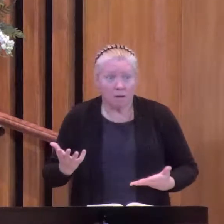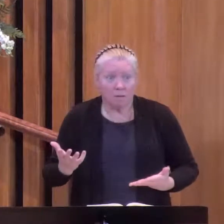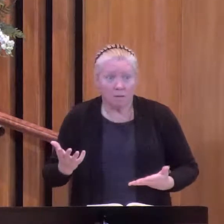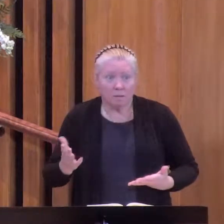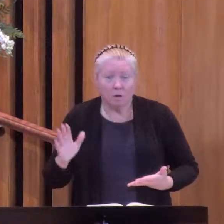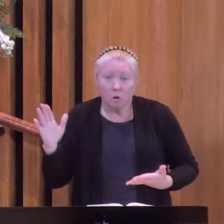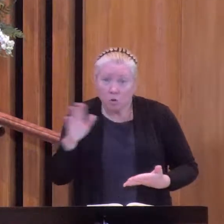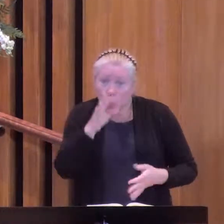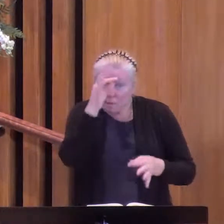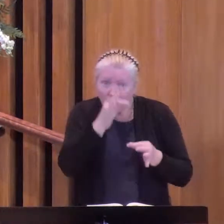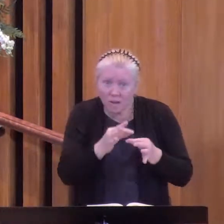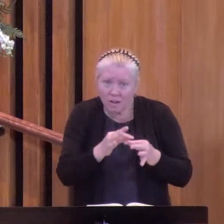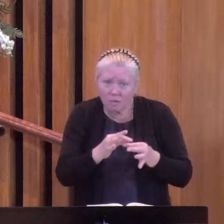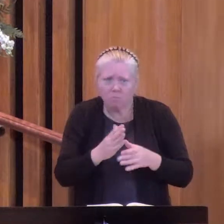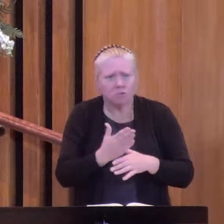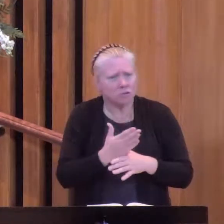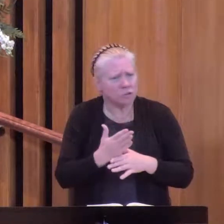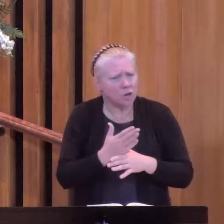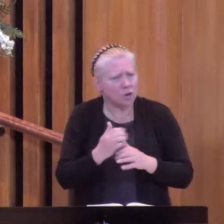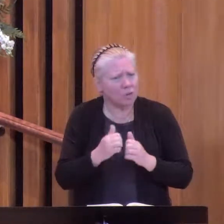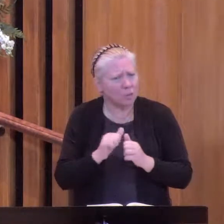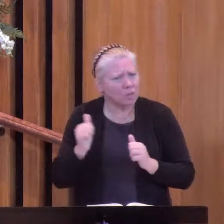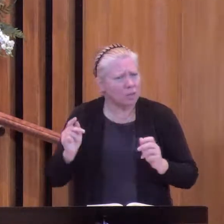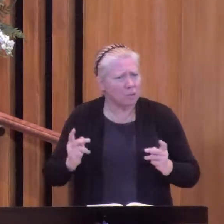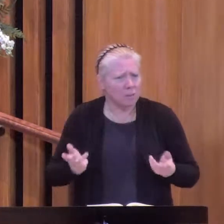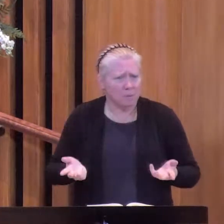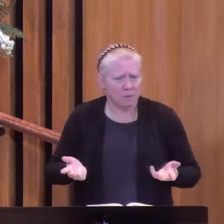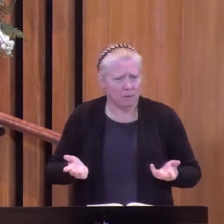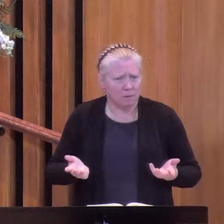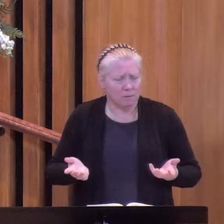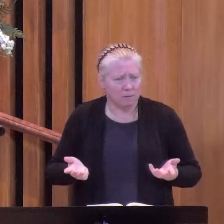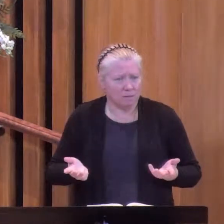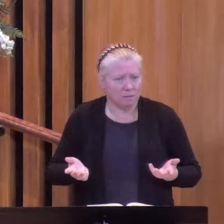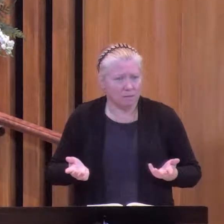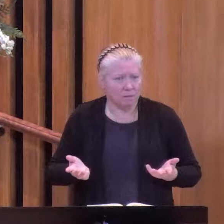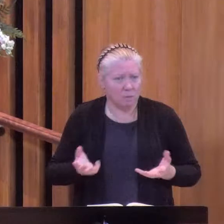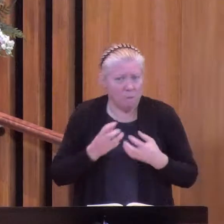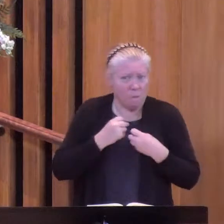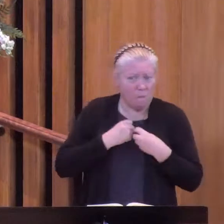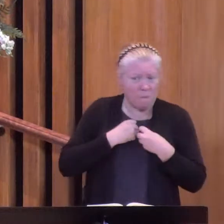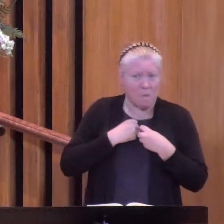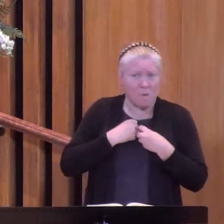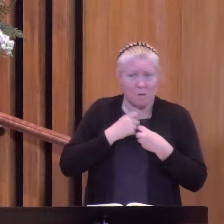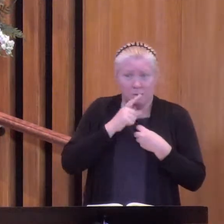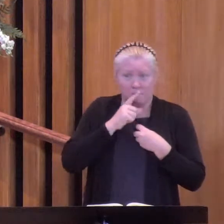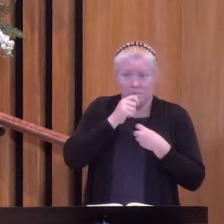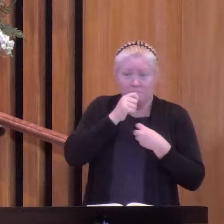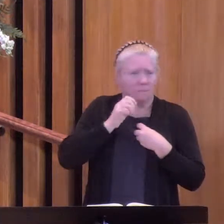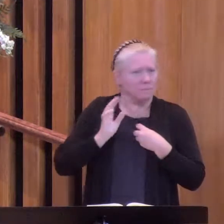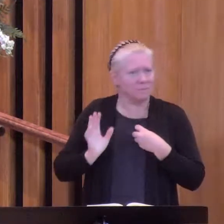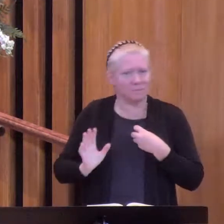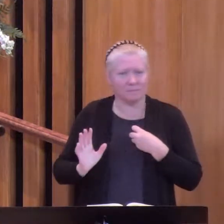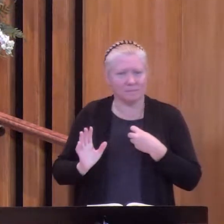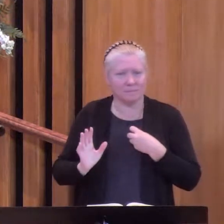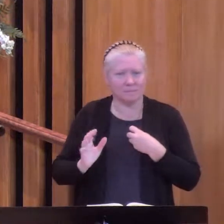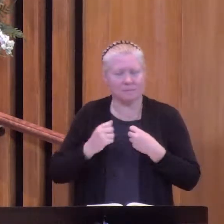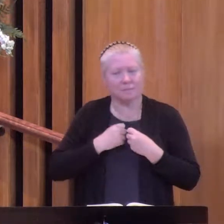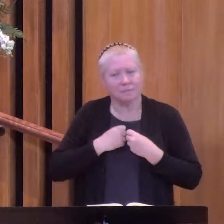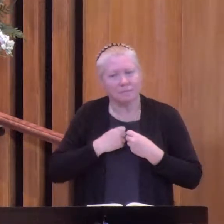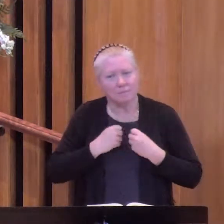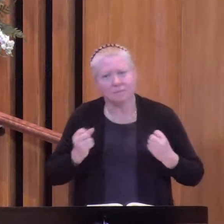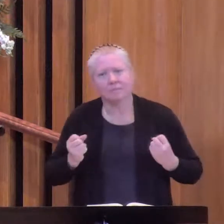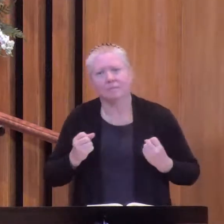our next generation and the generations to come in our children and adolescents. We not only have